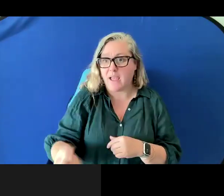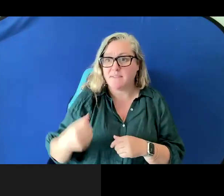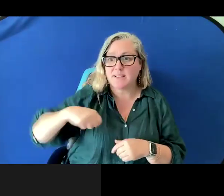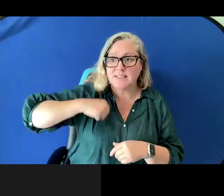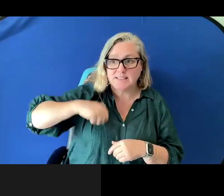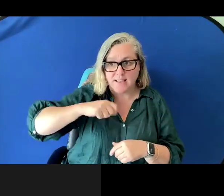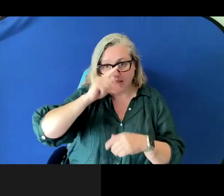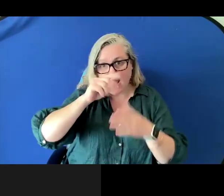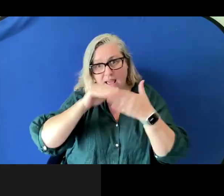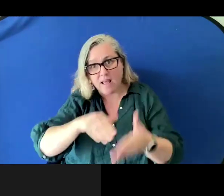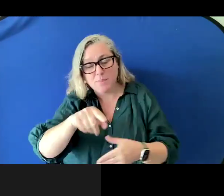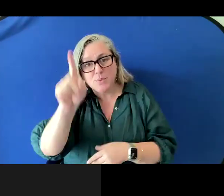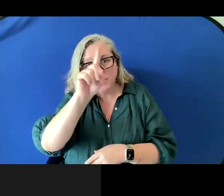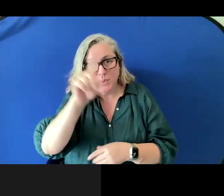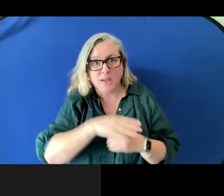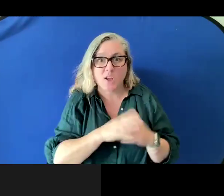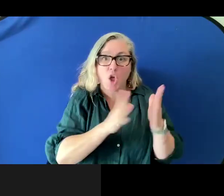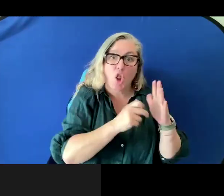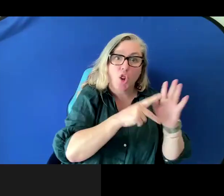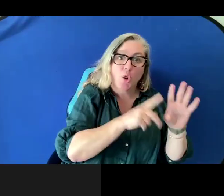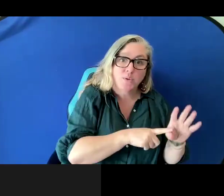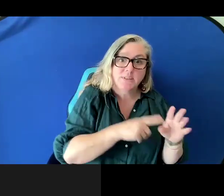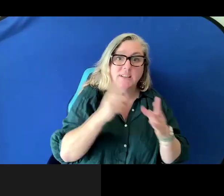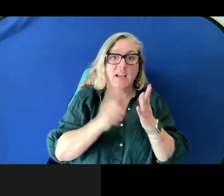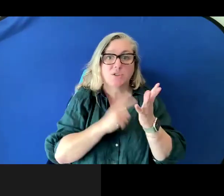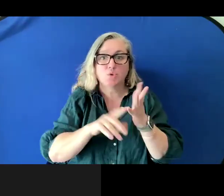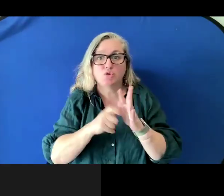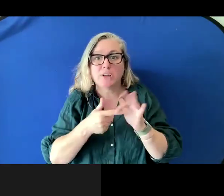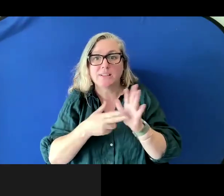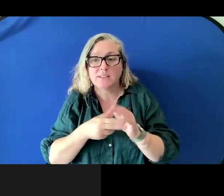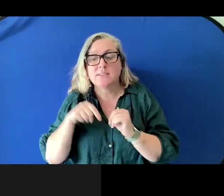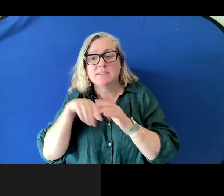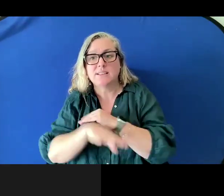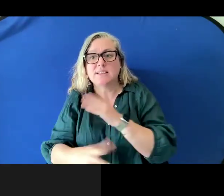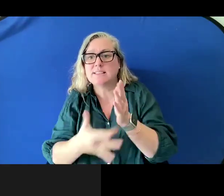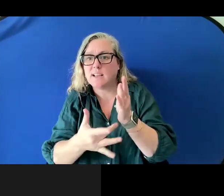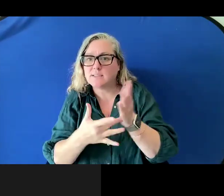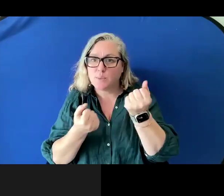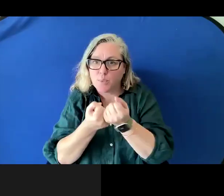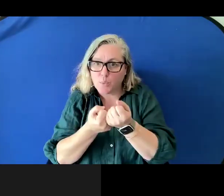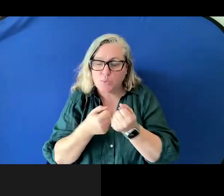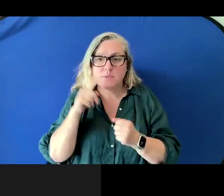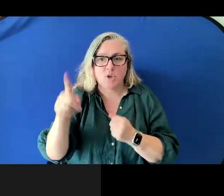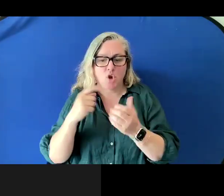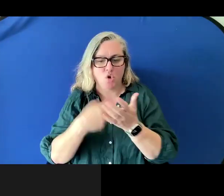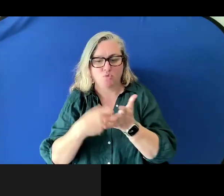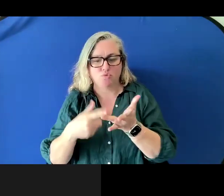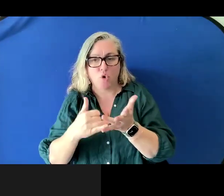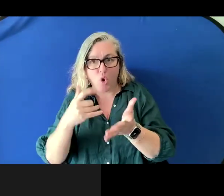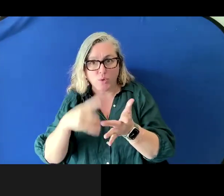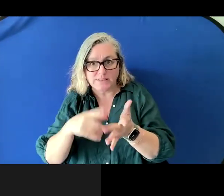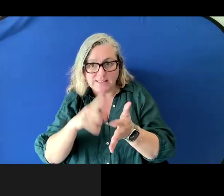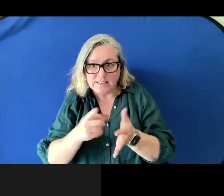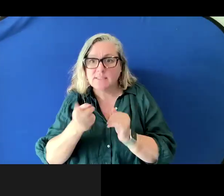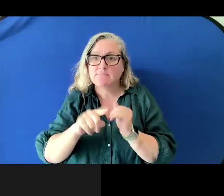today. We have Lucy and Sajed in tech support. We have Rosie and Sonia as chat moderators, and you might see